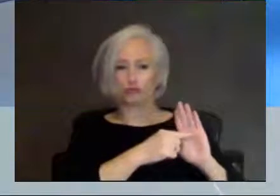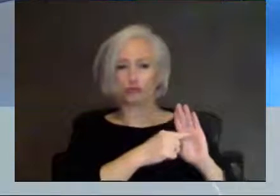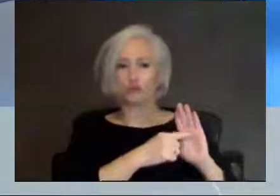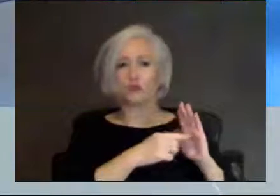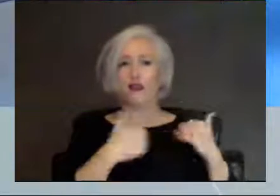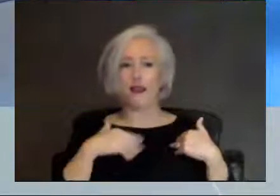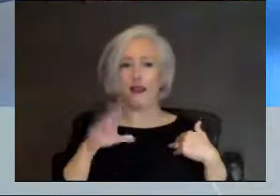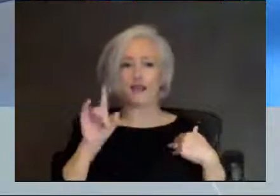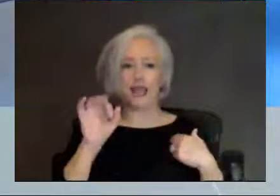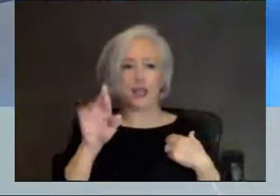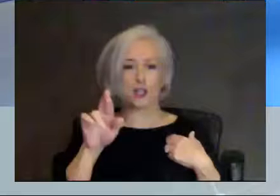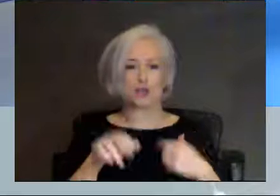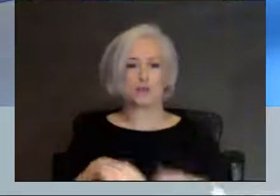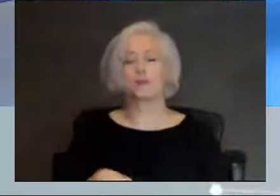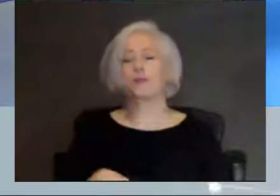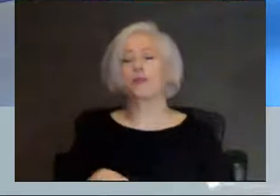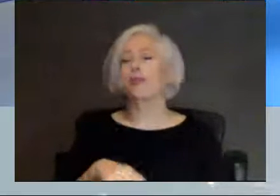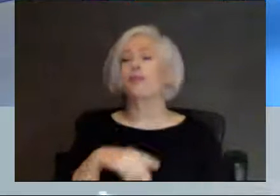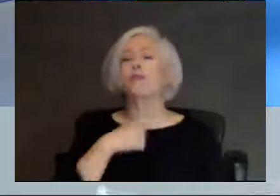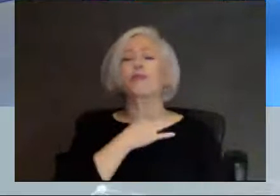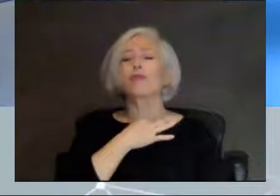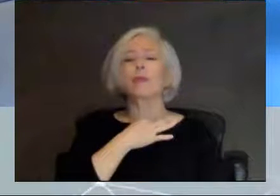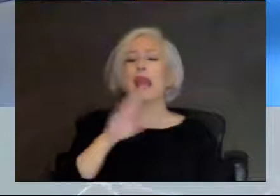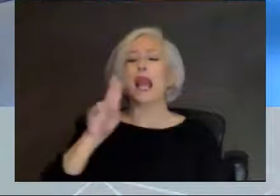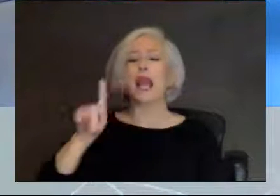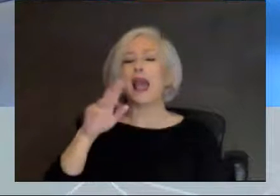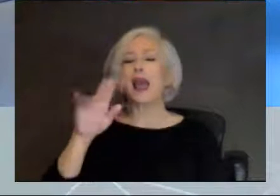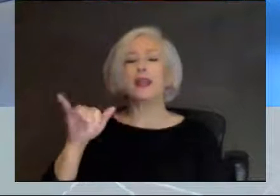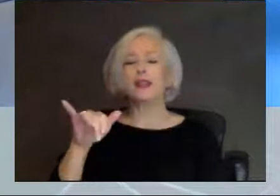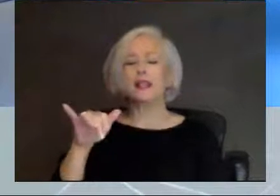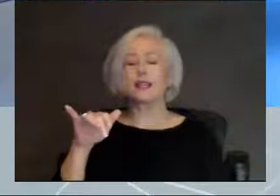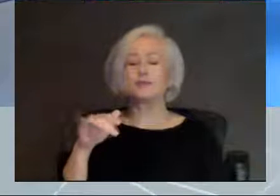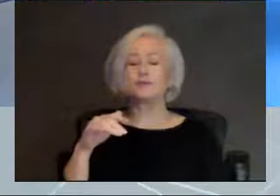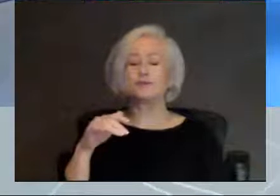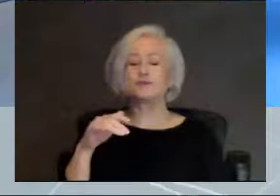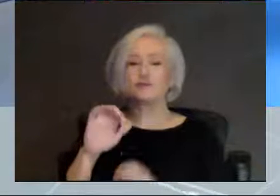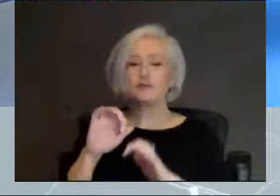So Kathy, I'm curious, how did you